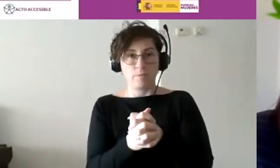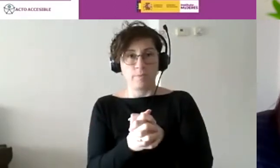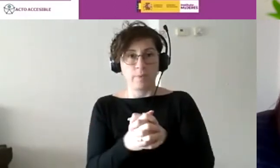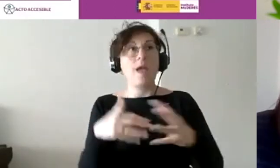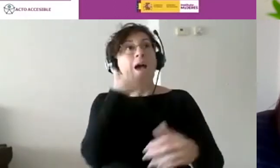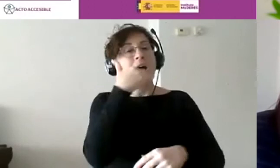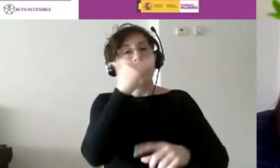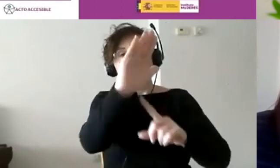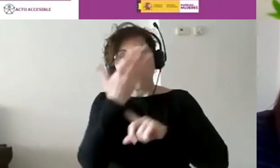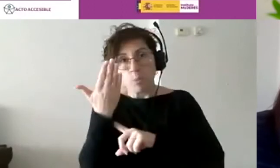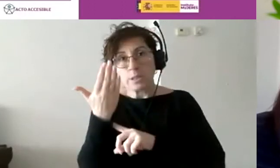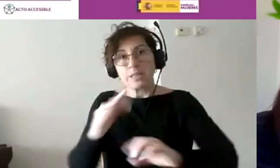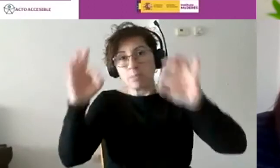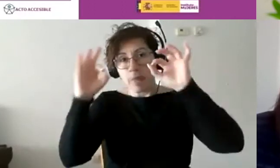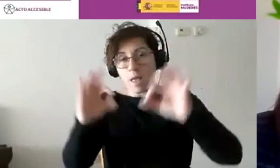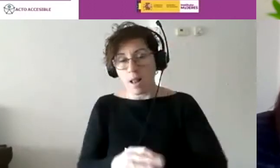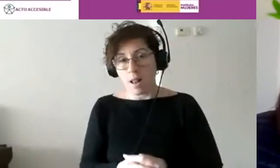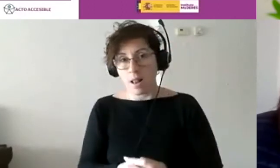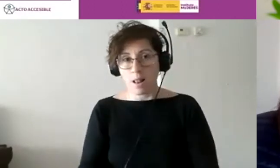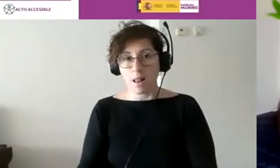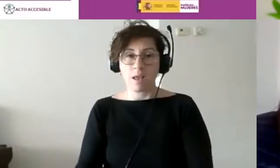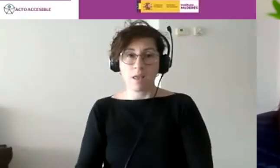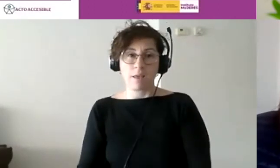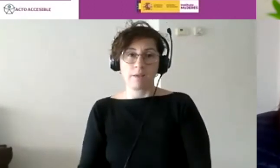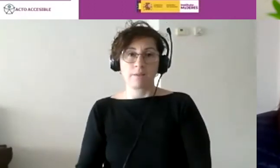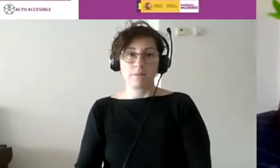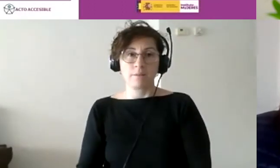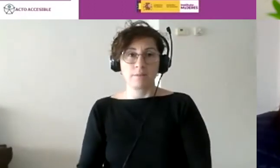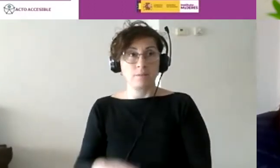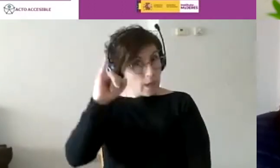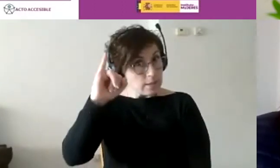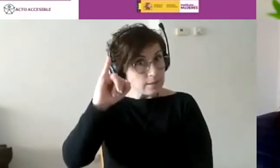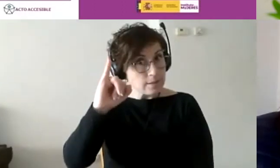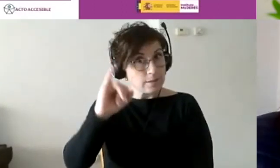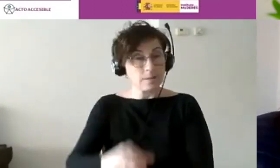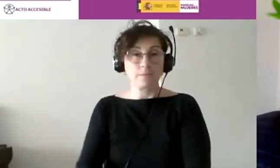proposal for that? You are there, Tatiana?